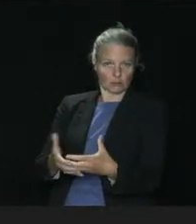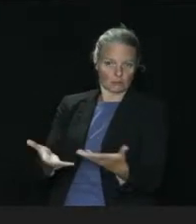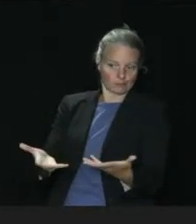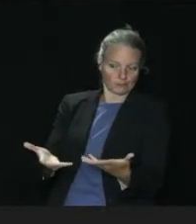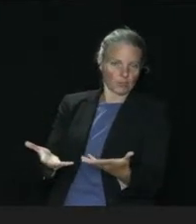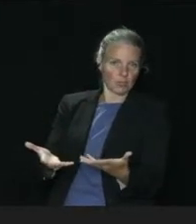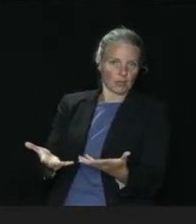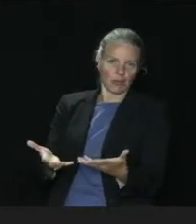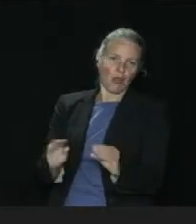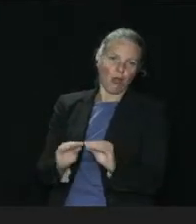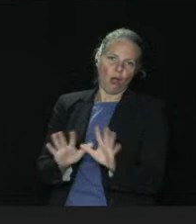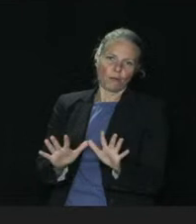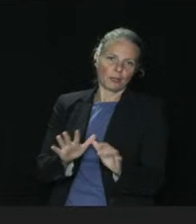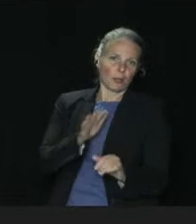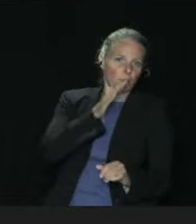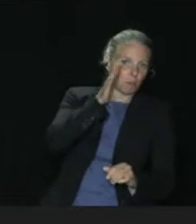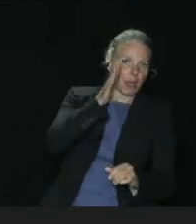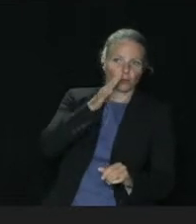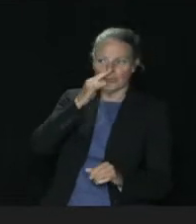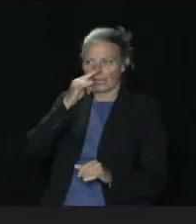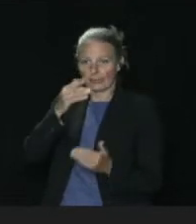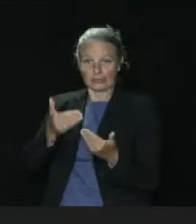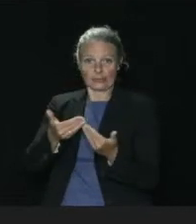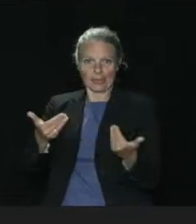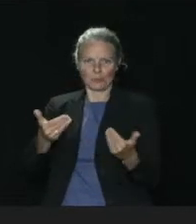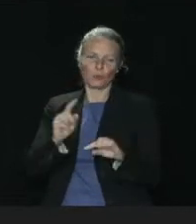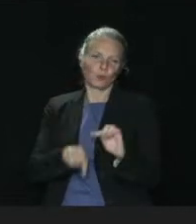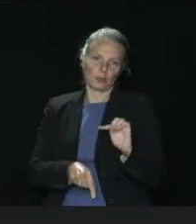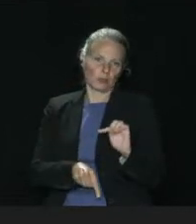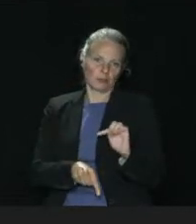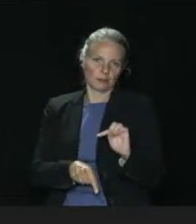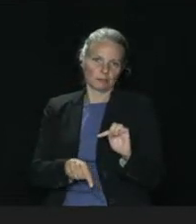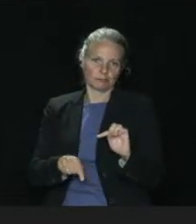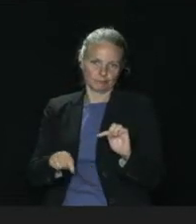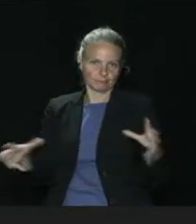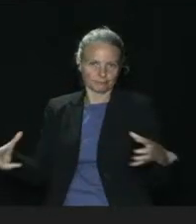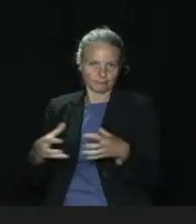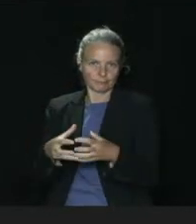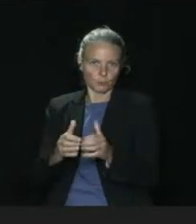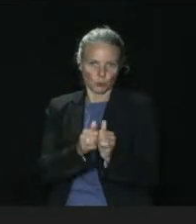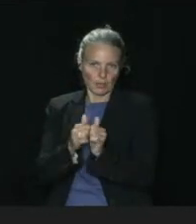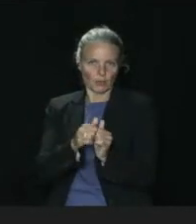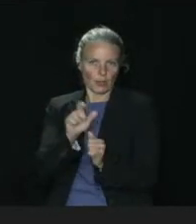be separated from their parents. The